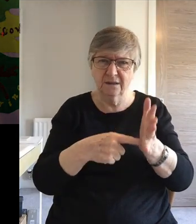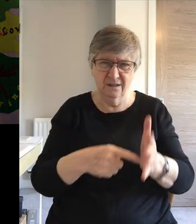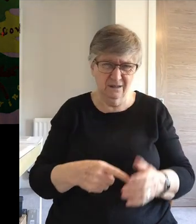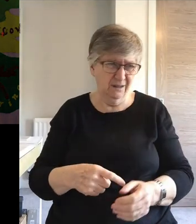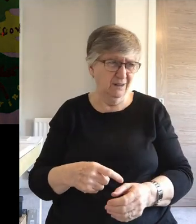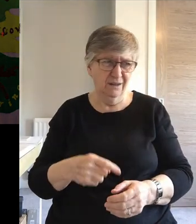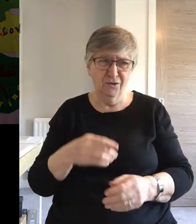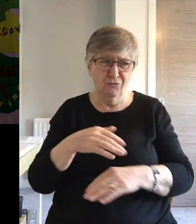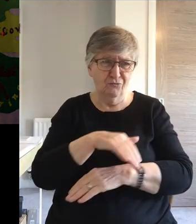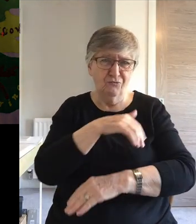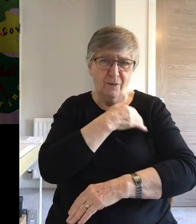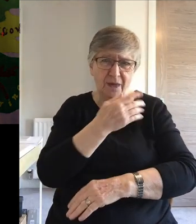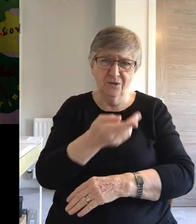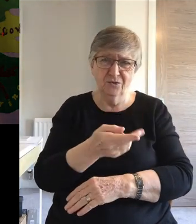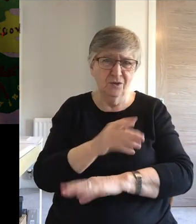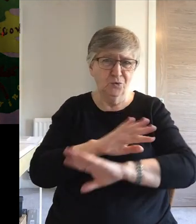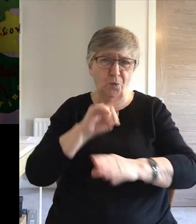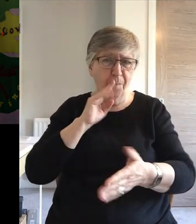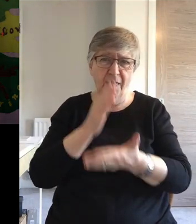believe them.